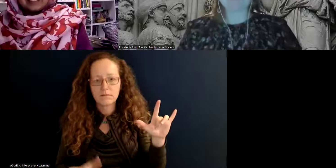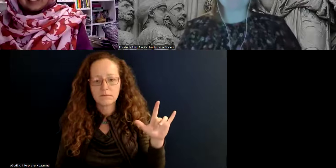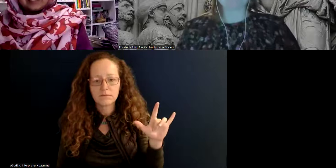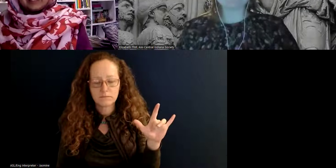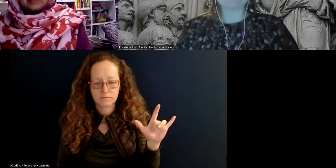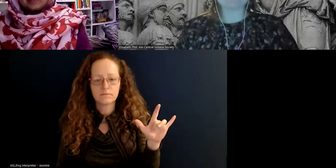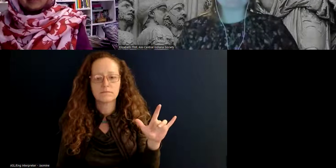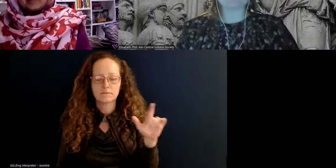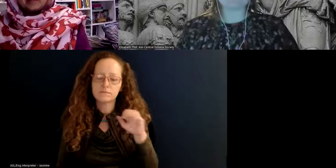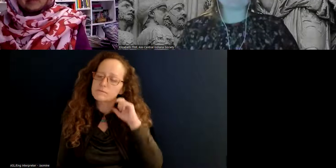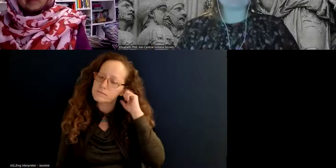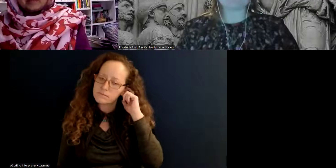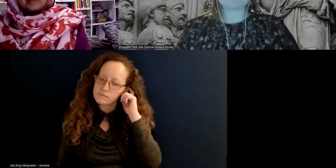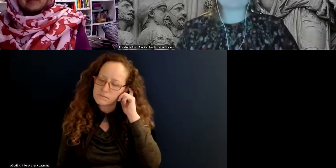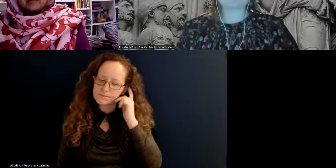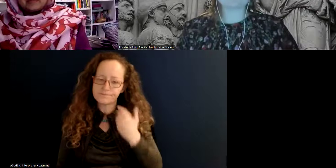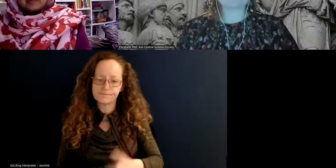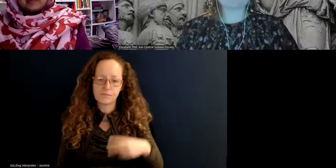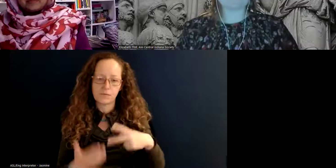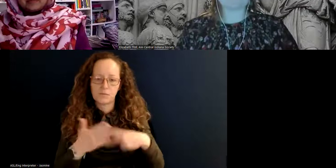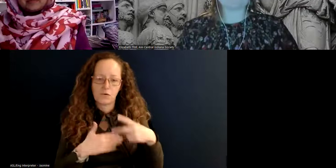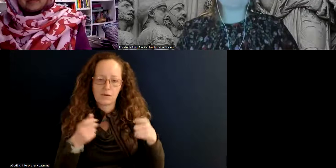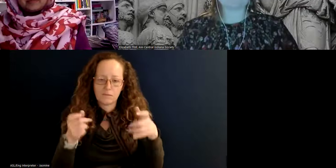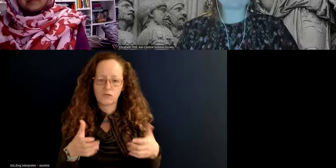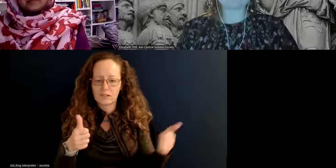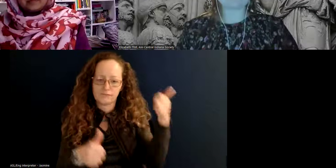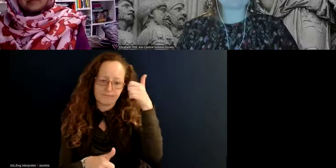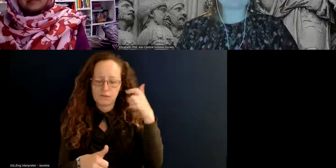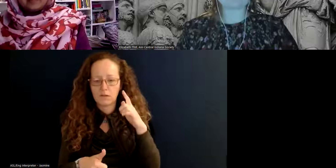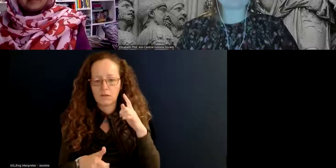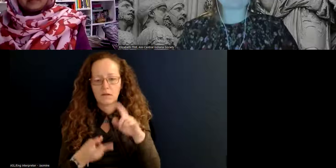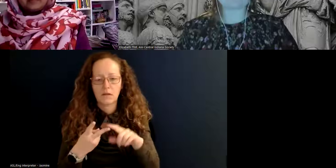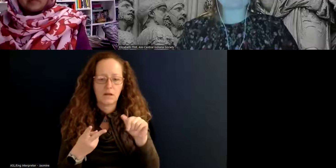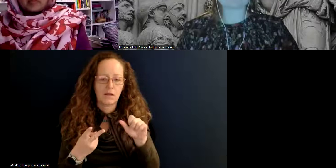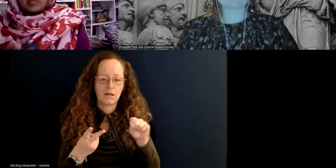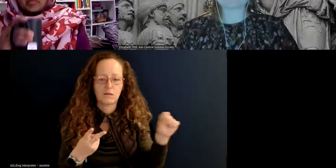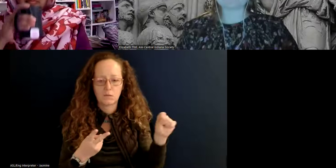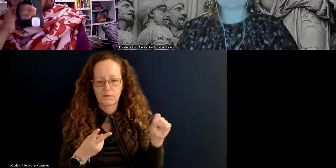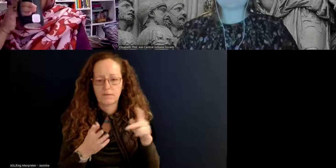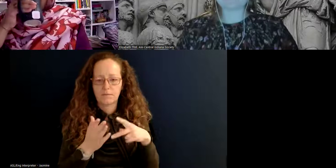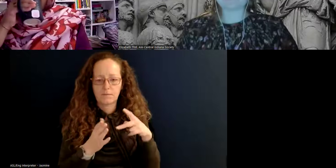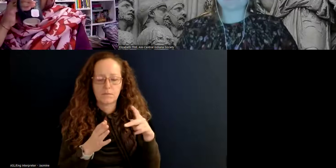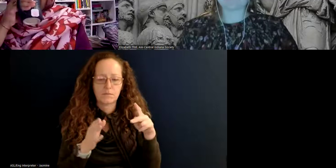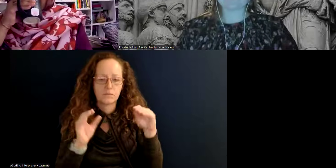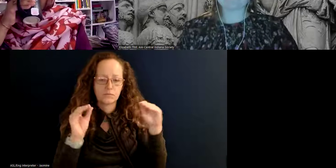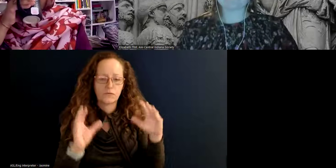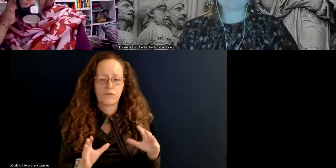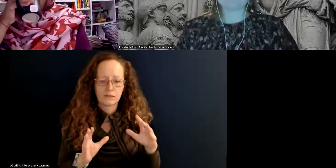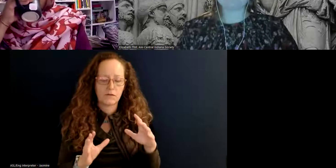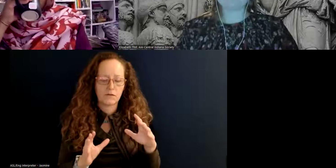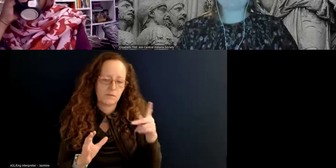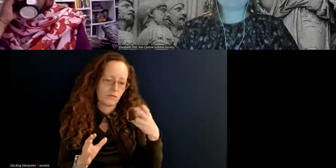Thill, and I am the program director and associate professor of classical studies